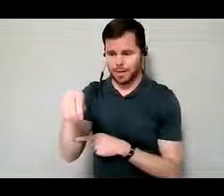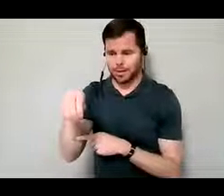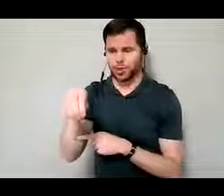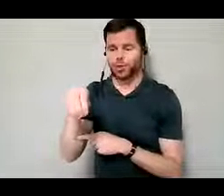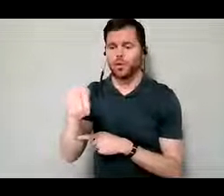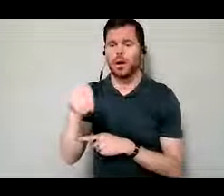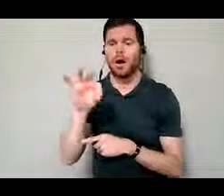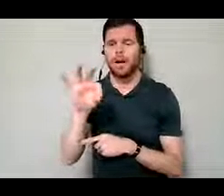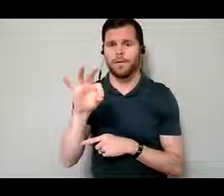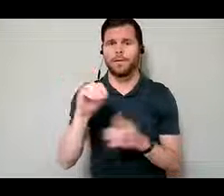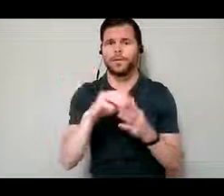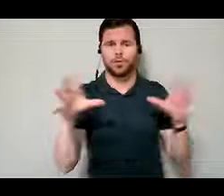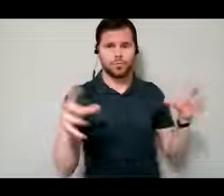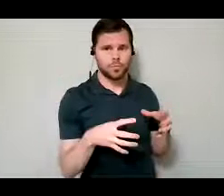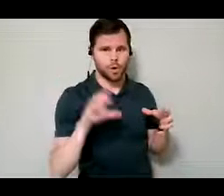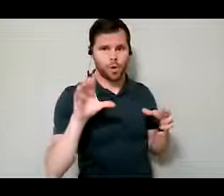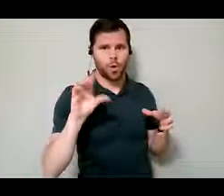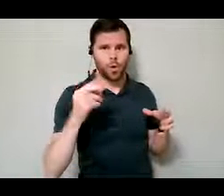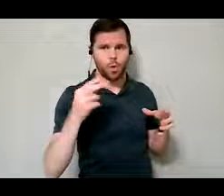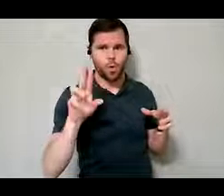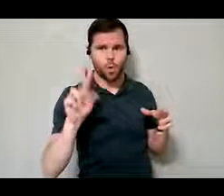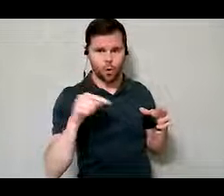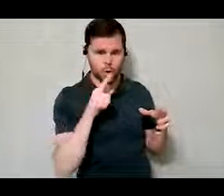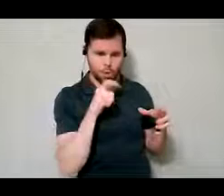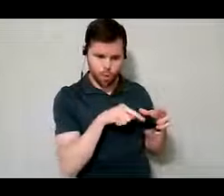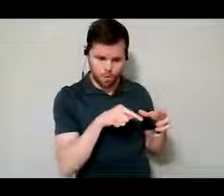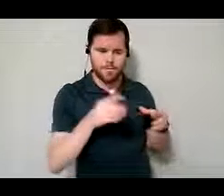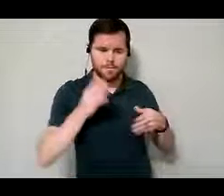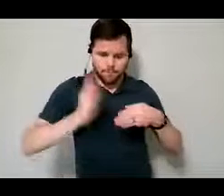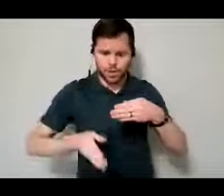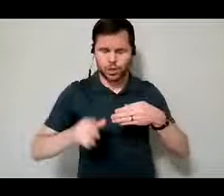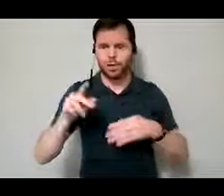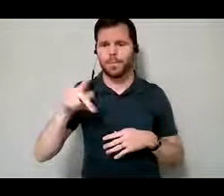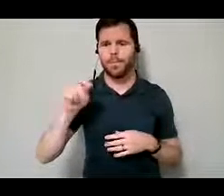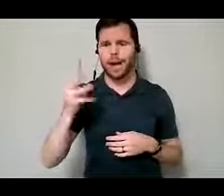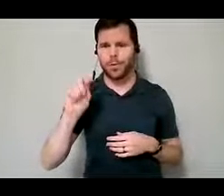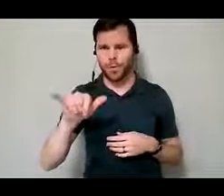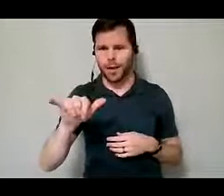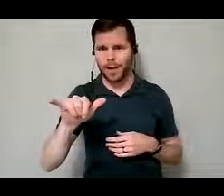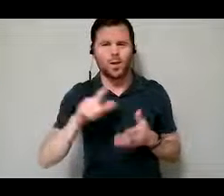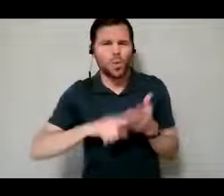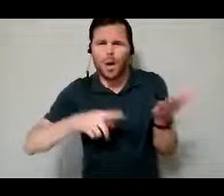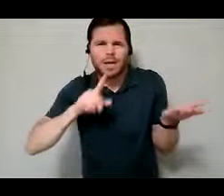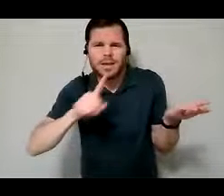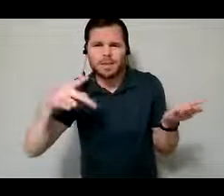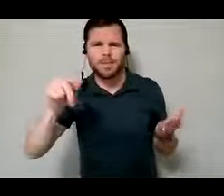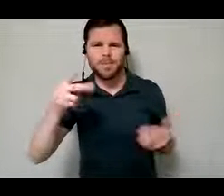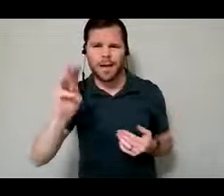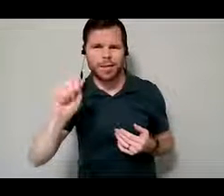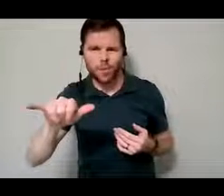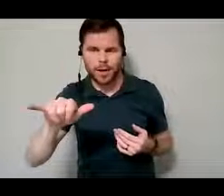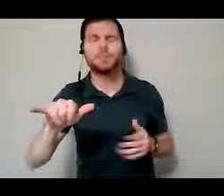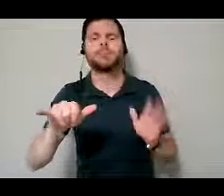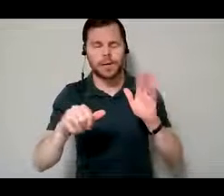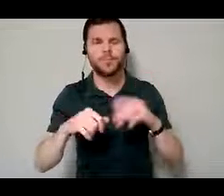are determined to have completed a pathway. And the way they're determined to have completed a pathway is if they pass